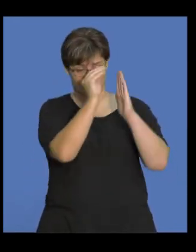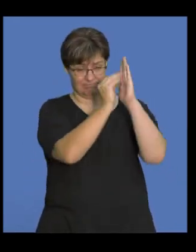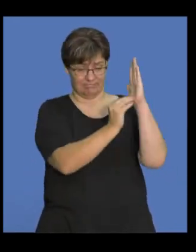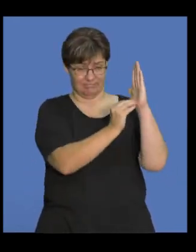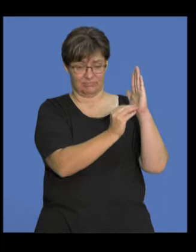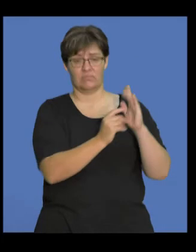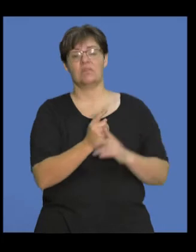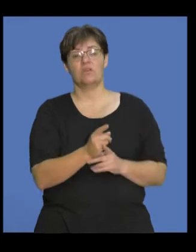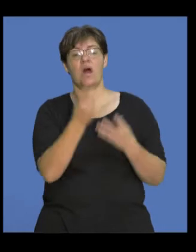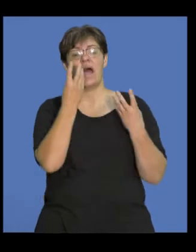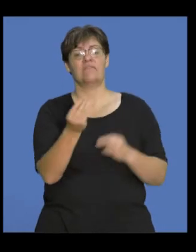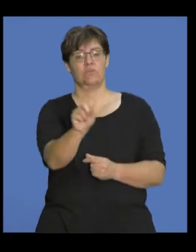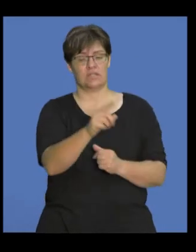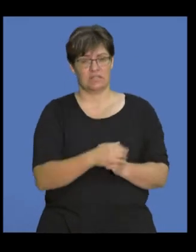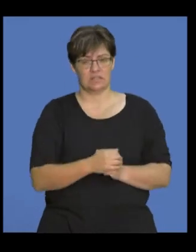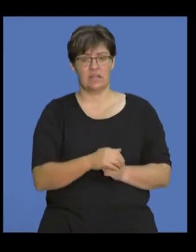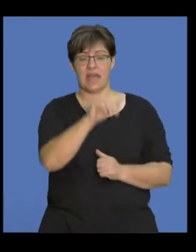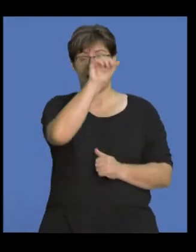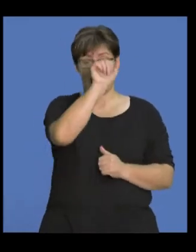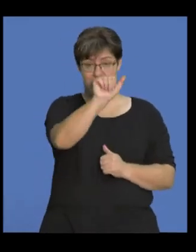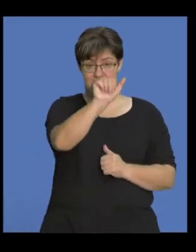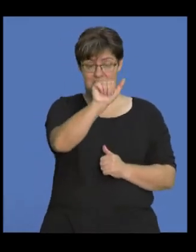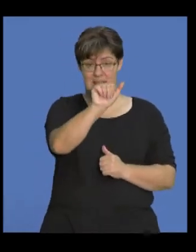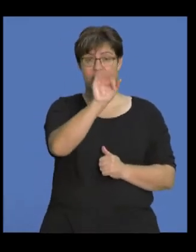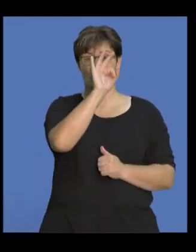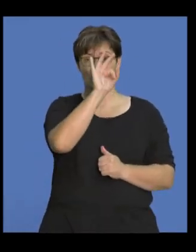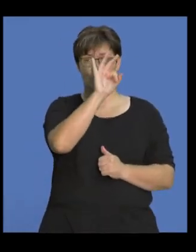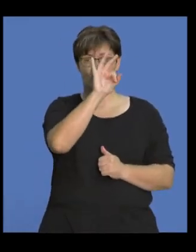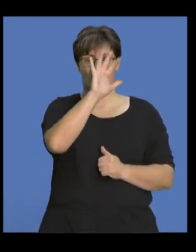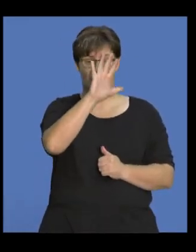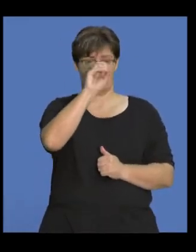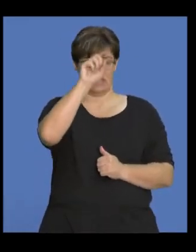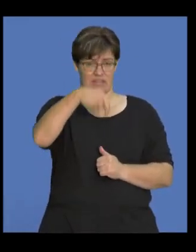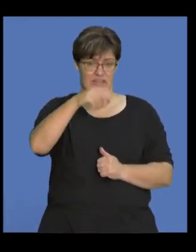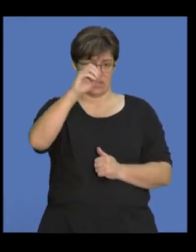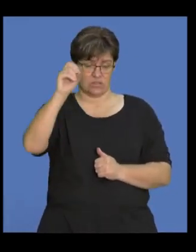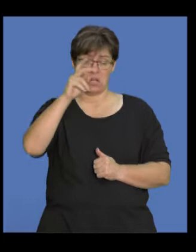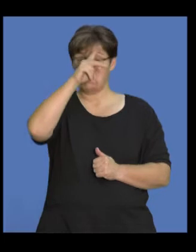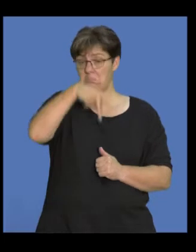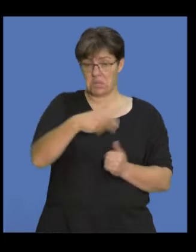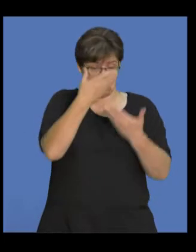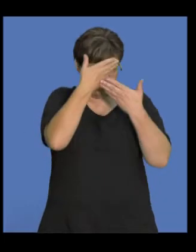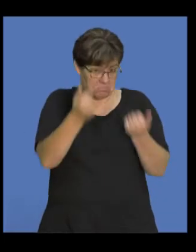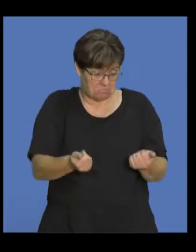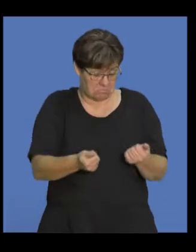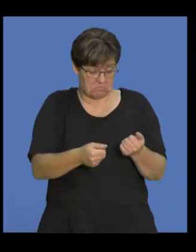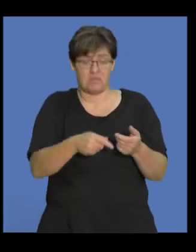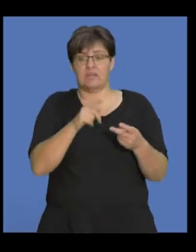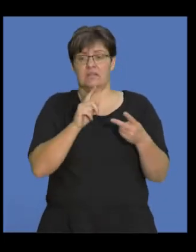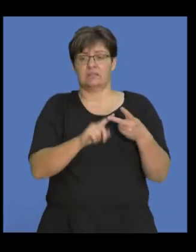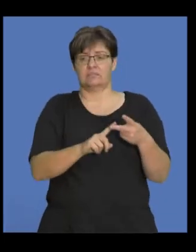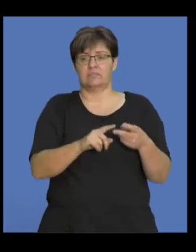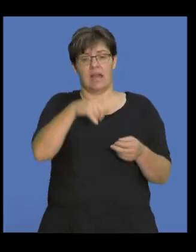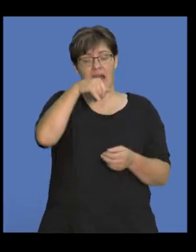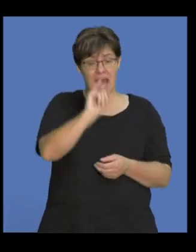this is what you're going to have. The A value is 350,000. The P value, we don't know anything about it.